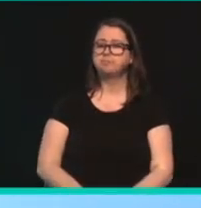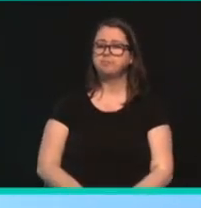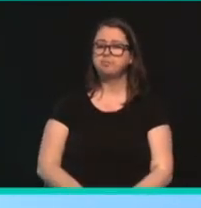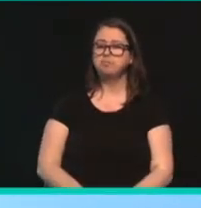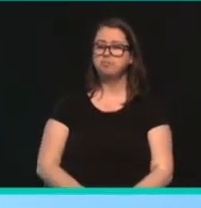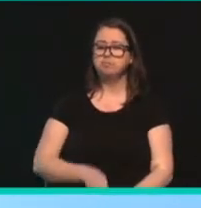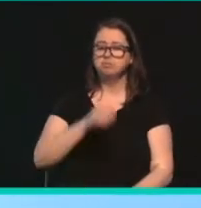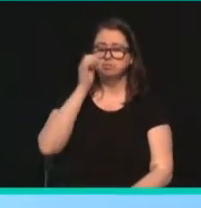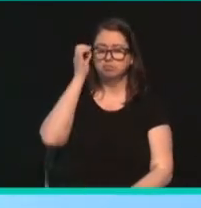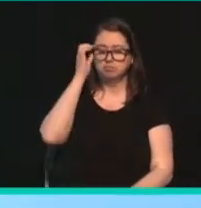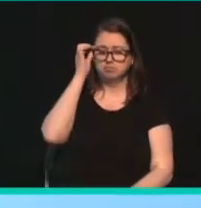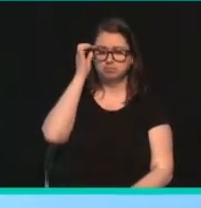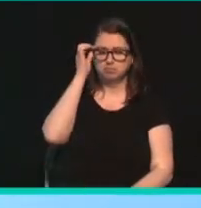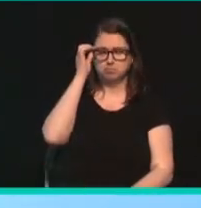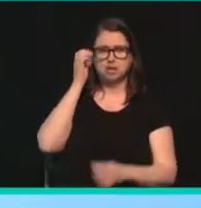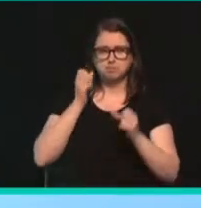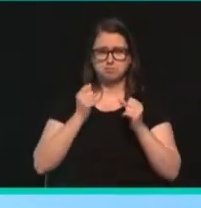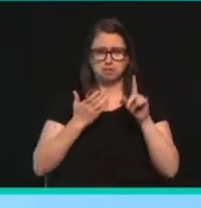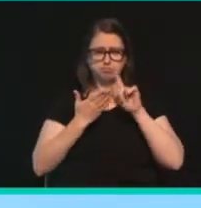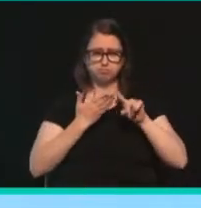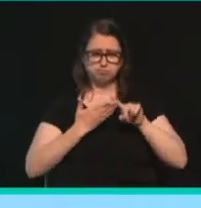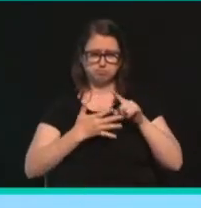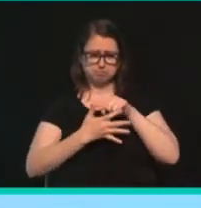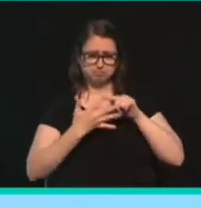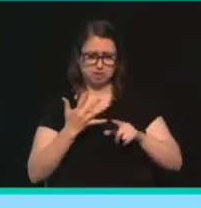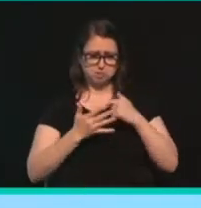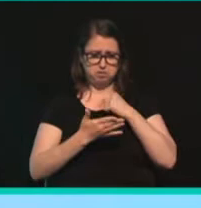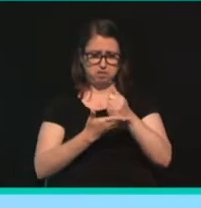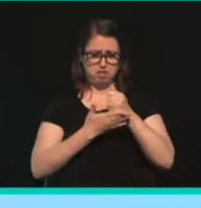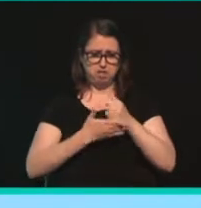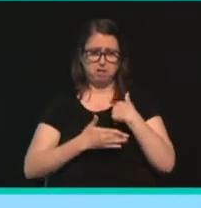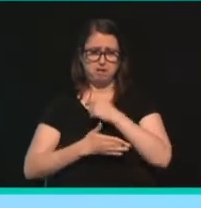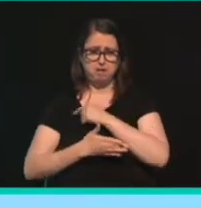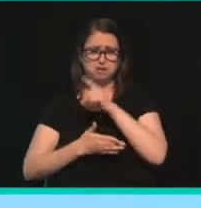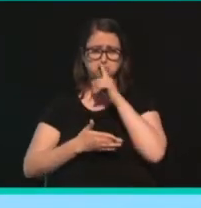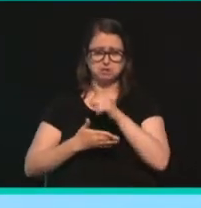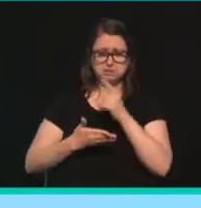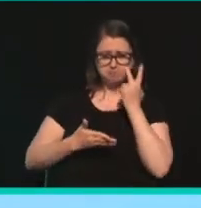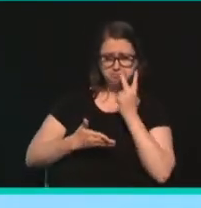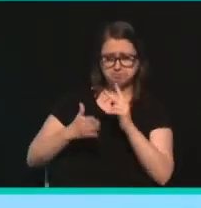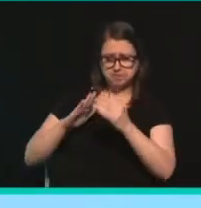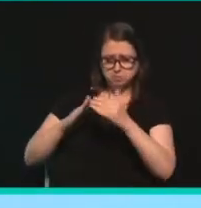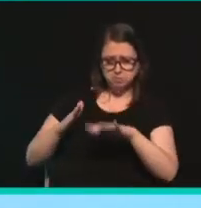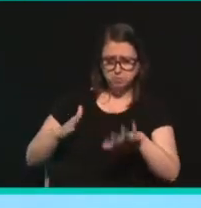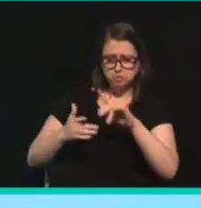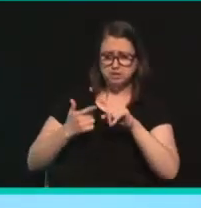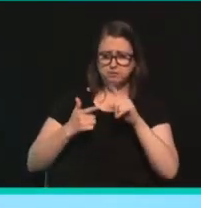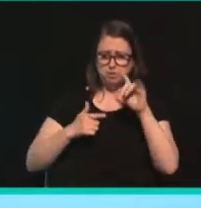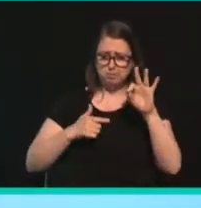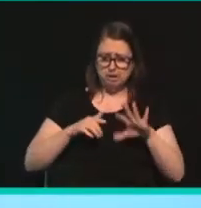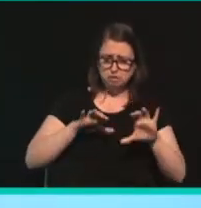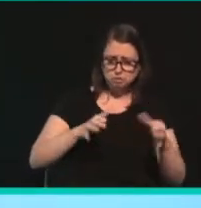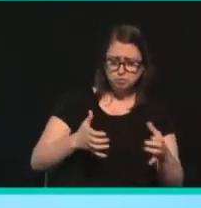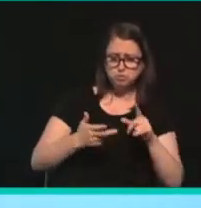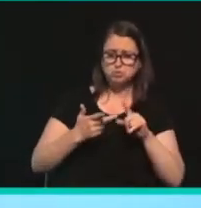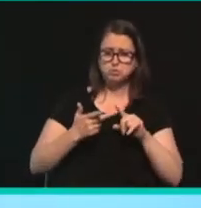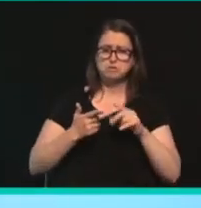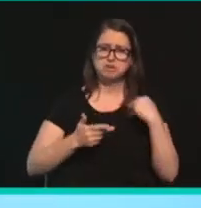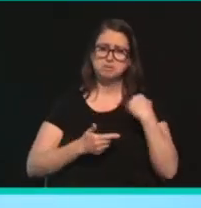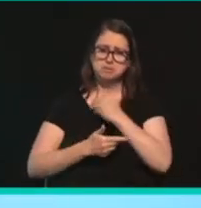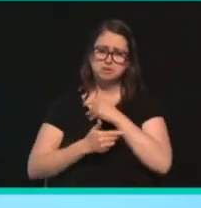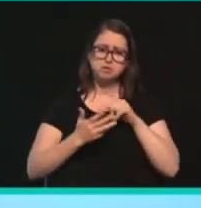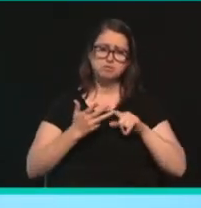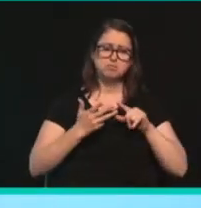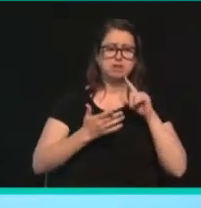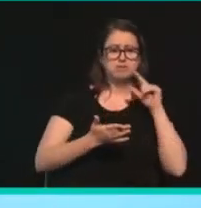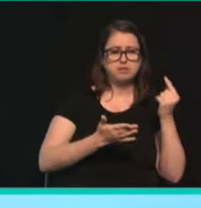It is through these insights that we can develop value for the community, for professionals, for pastors, for members, and for the